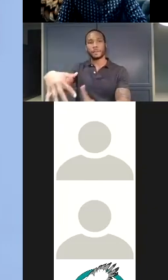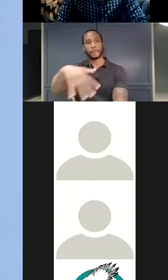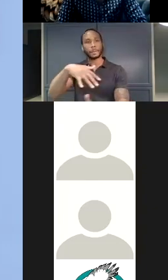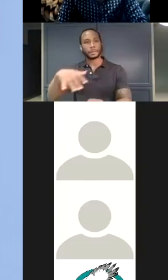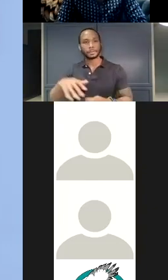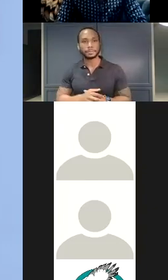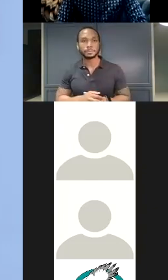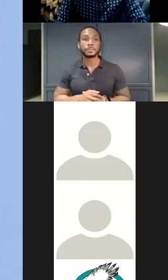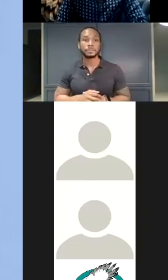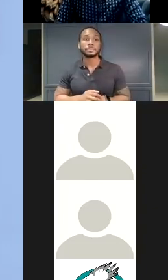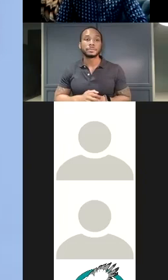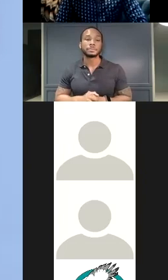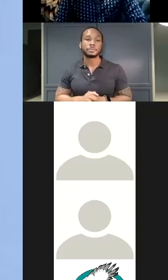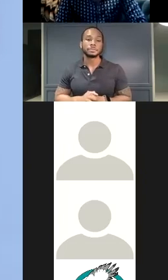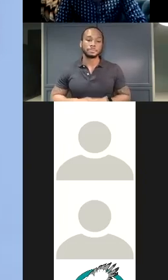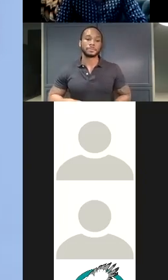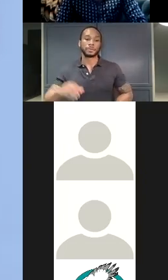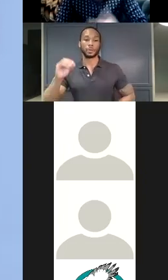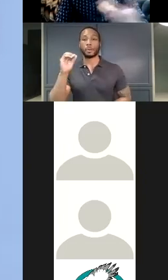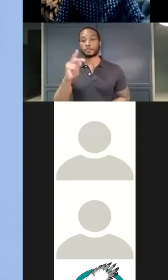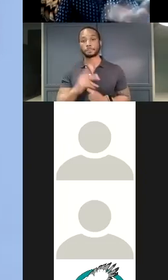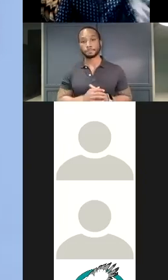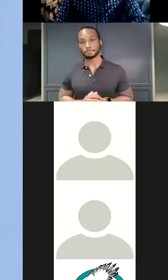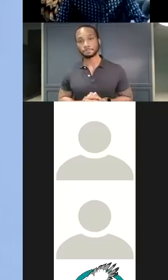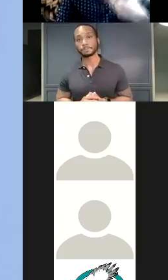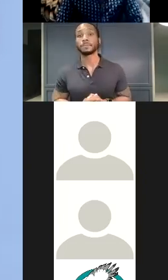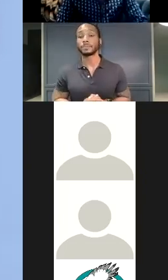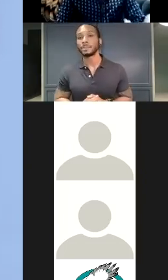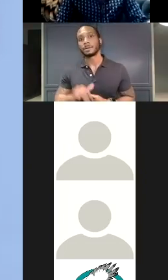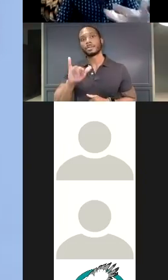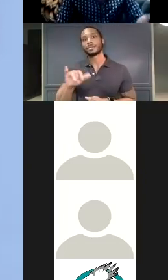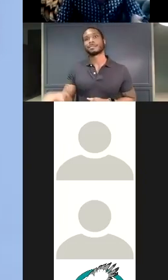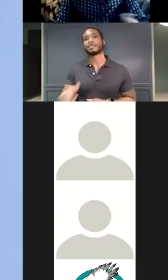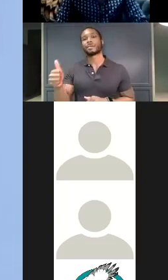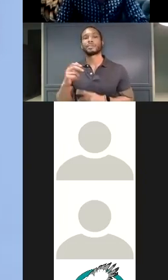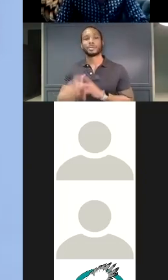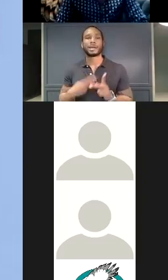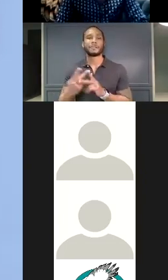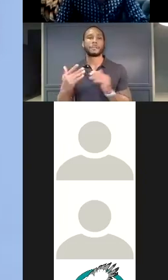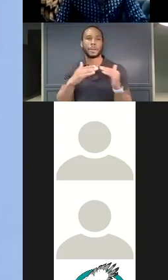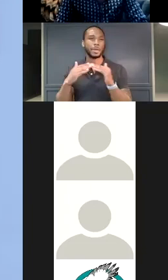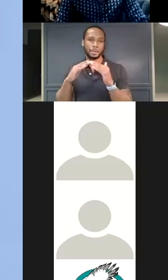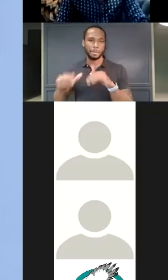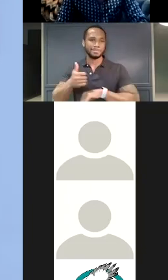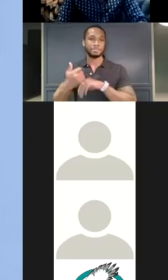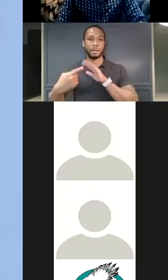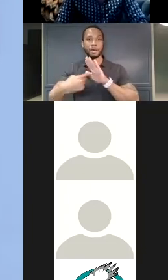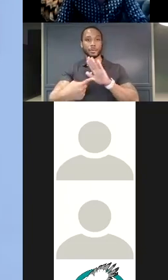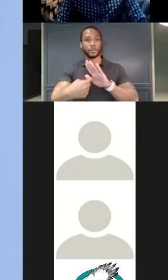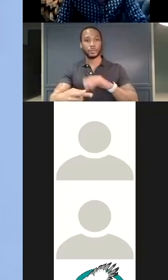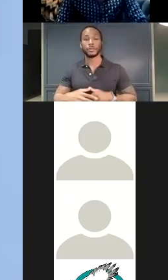your mouth. Okay. So that's another kind of peer-based model.